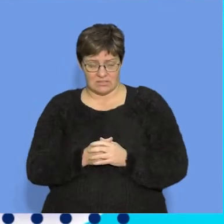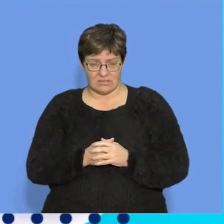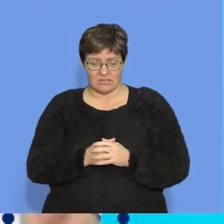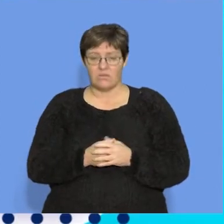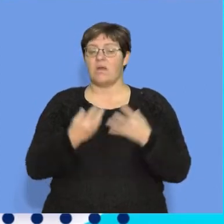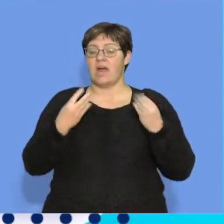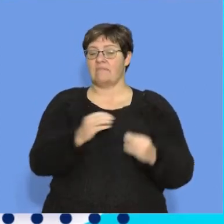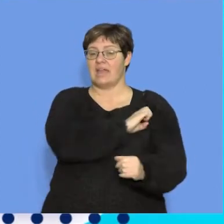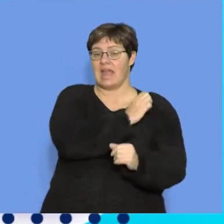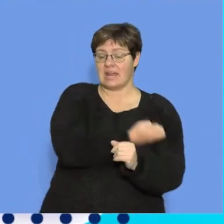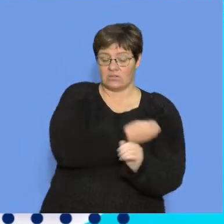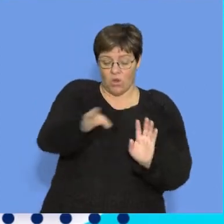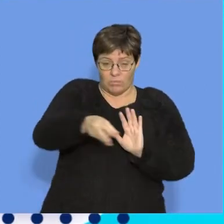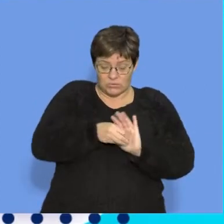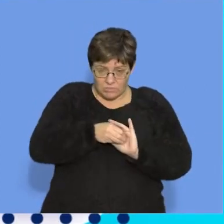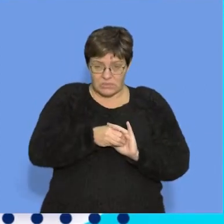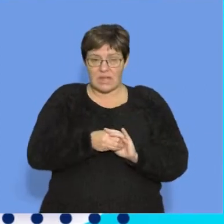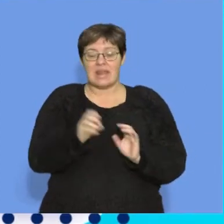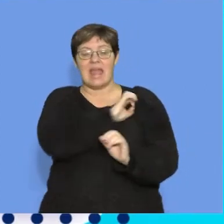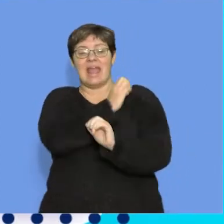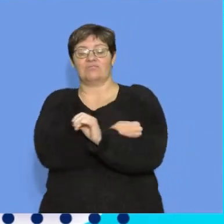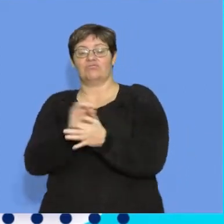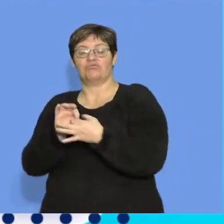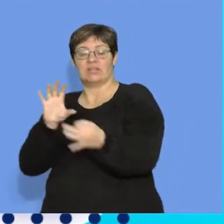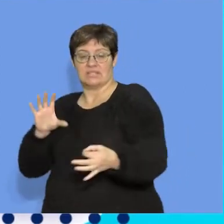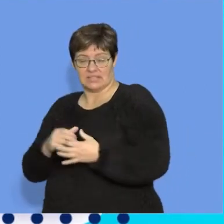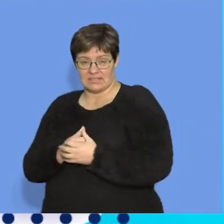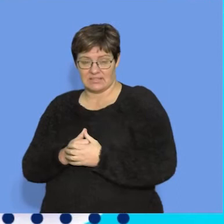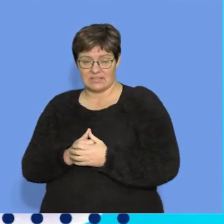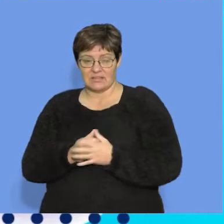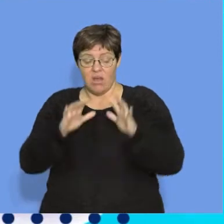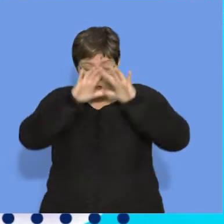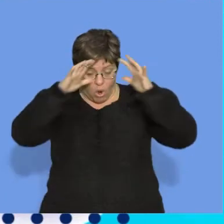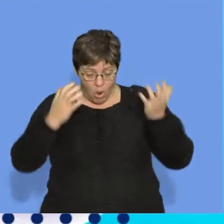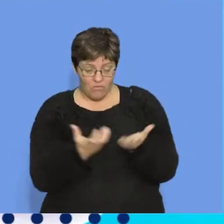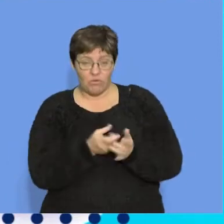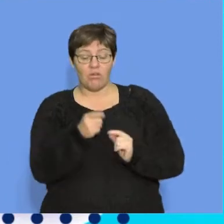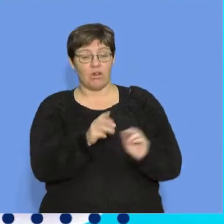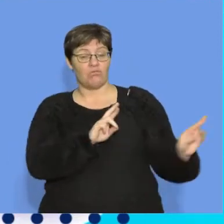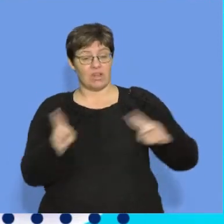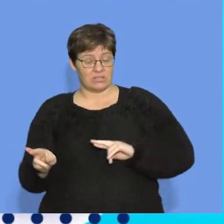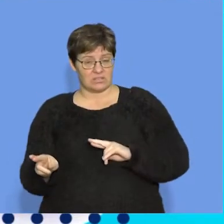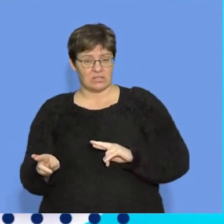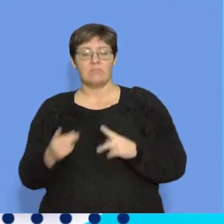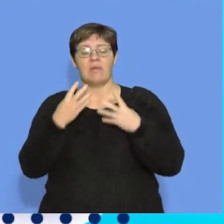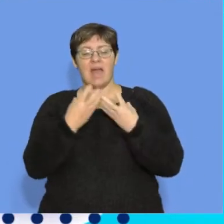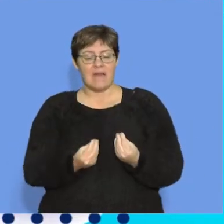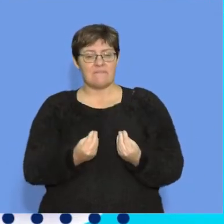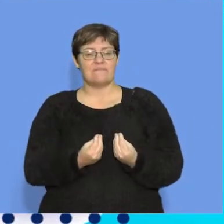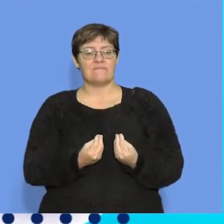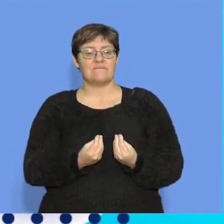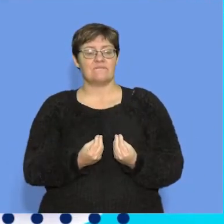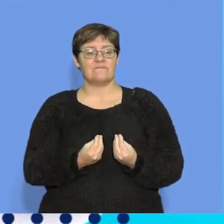have energy absorbed and energy released. Overall, in this reaction, there's an